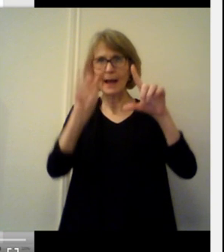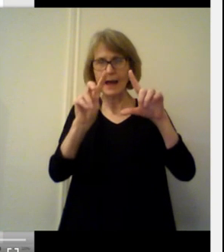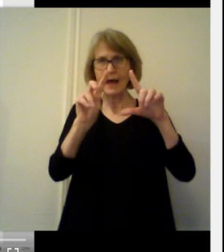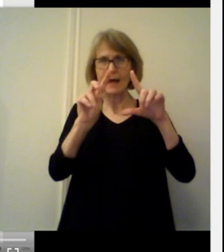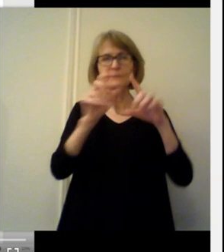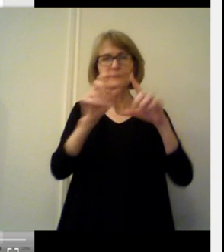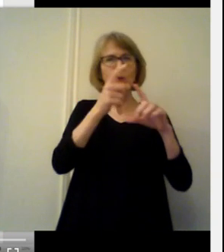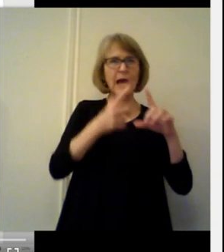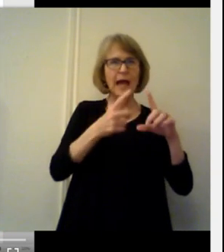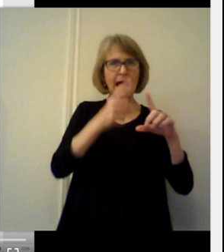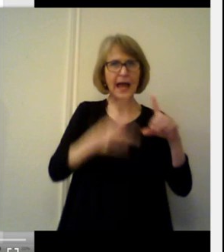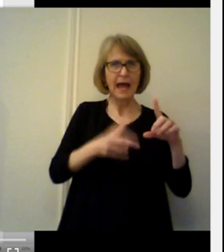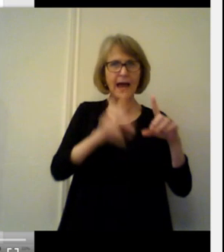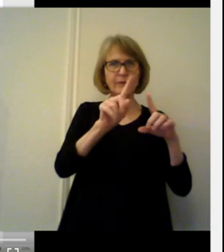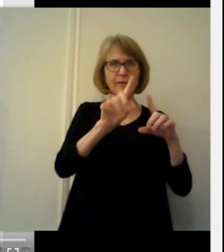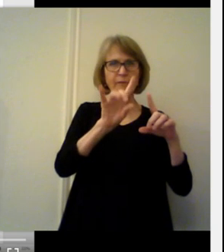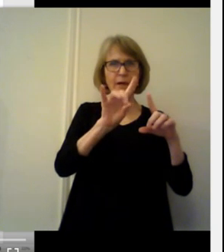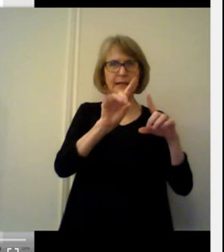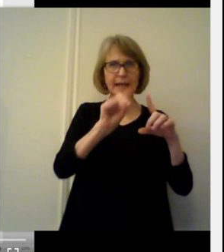adds up to be 180. So here